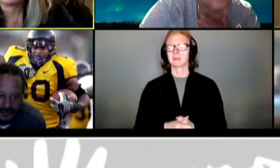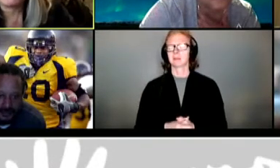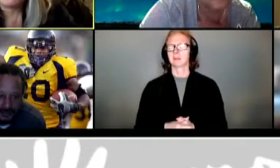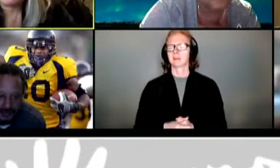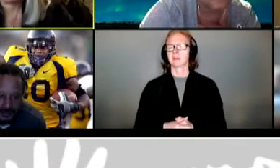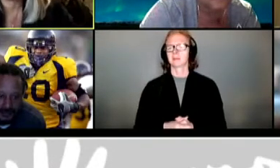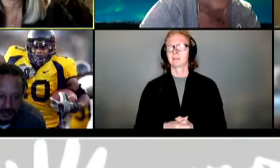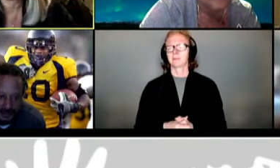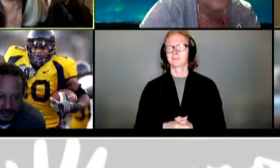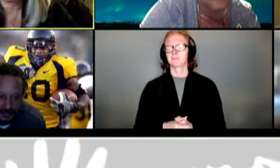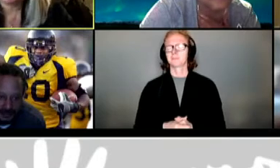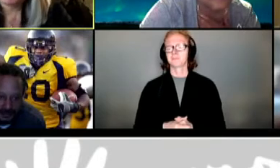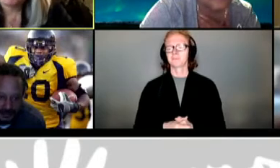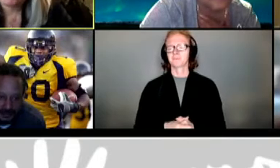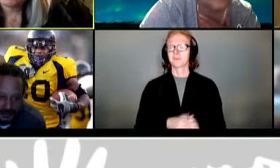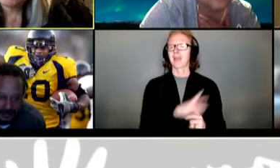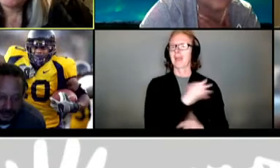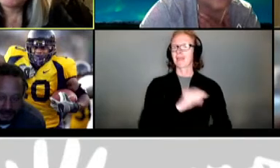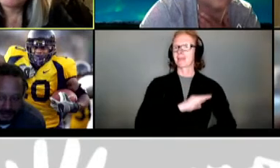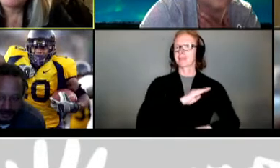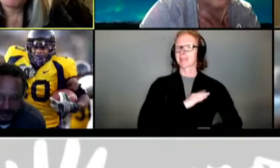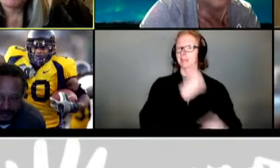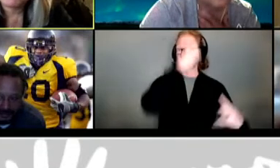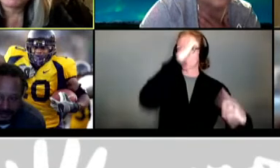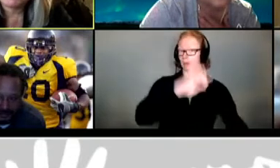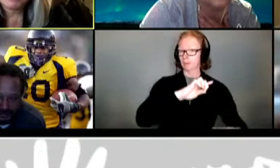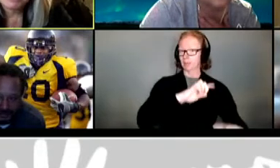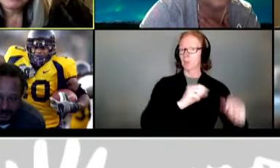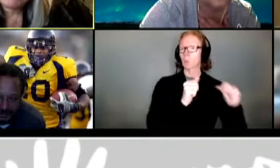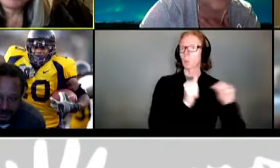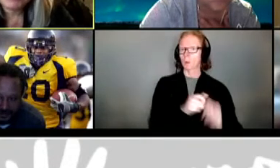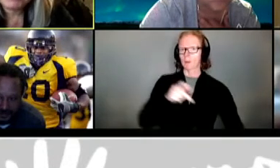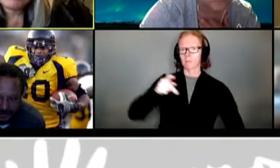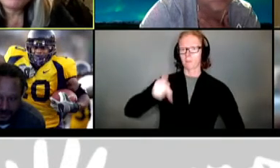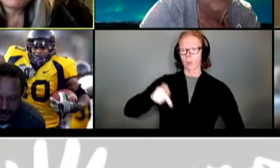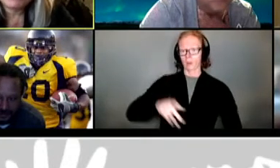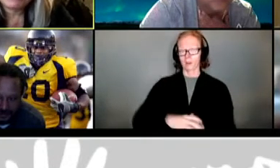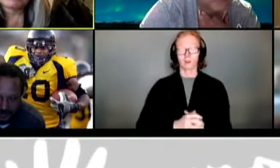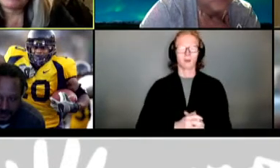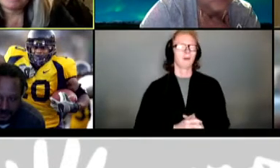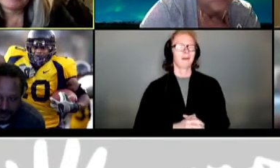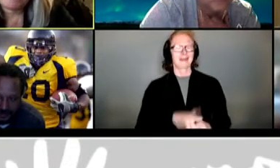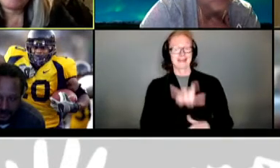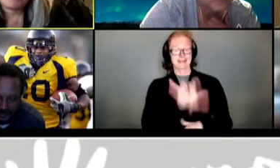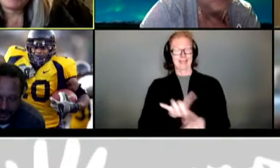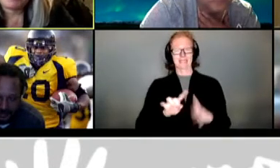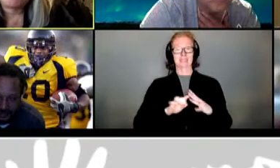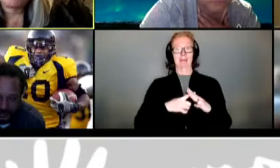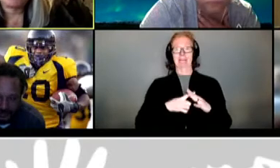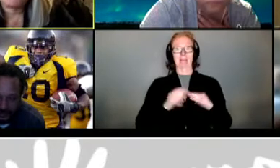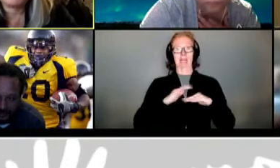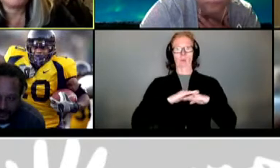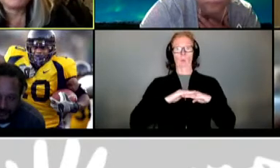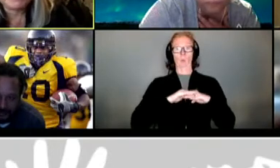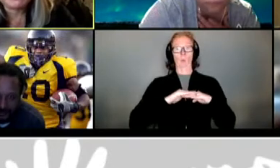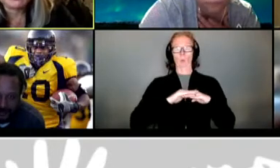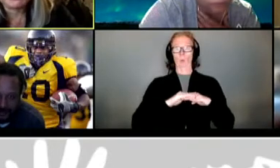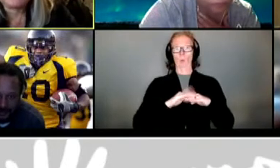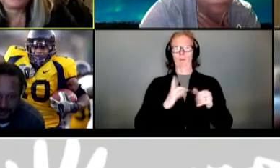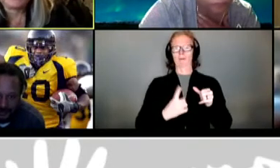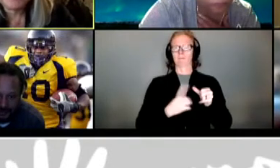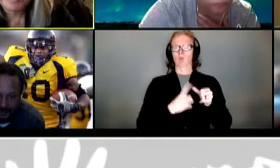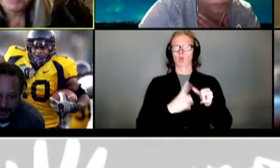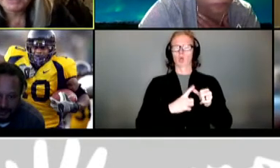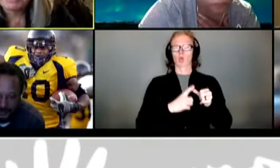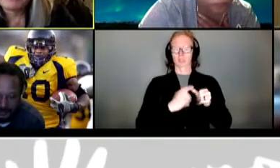and settlement agreement with the City of Portland is really the beginning of, was the foundation